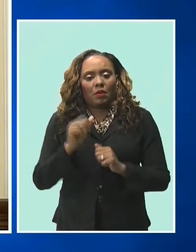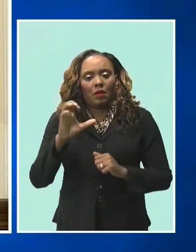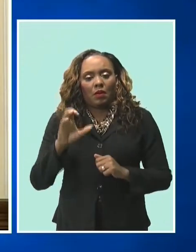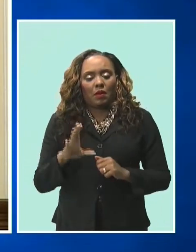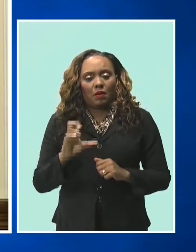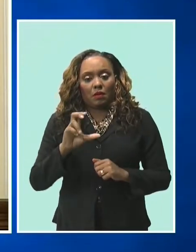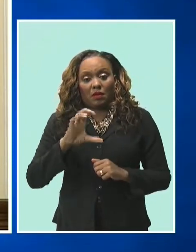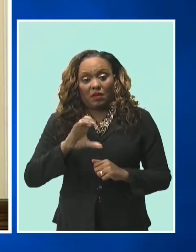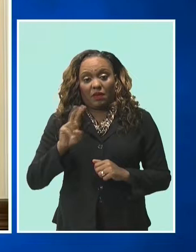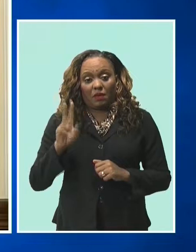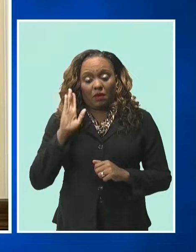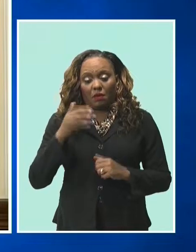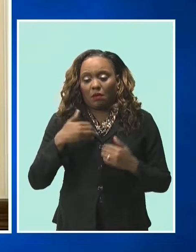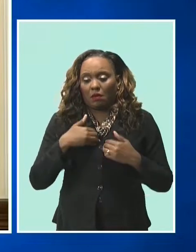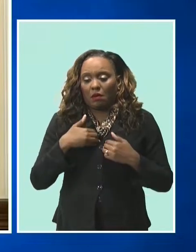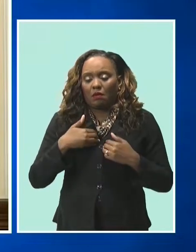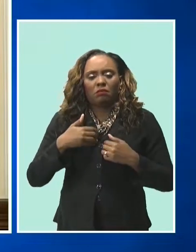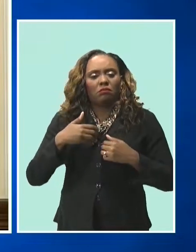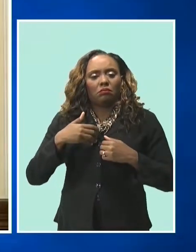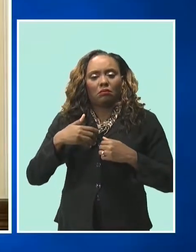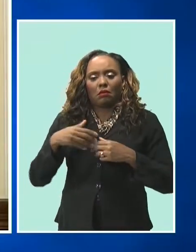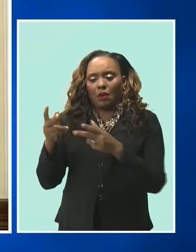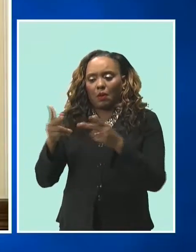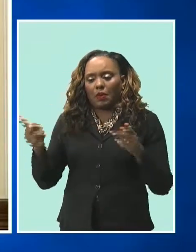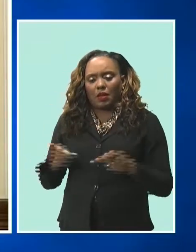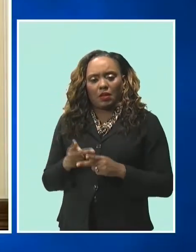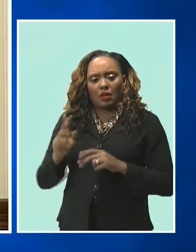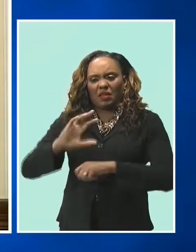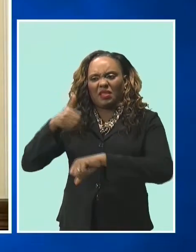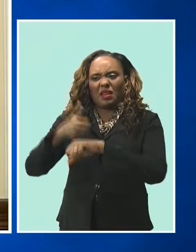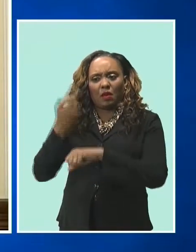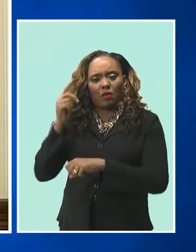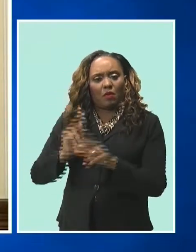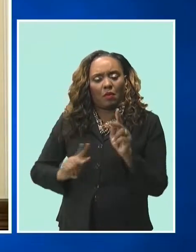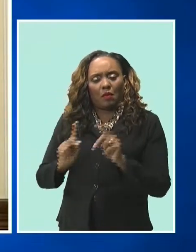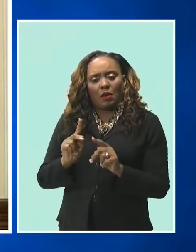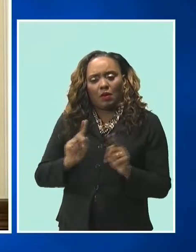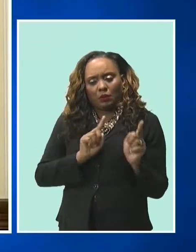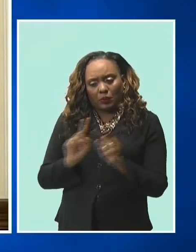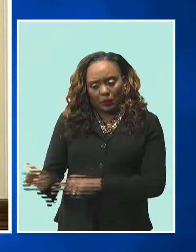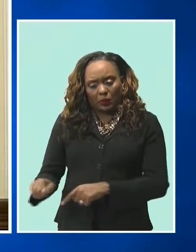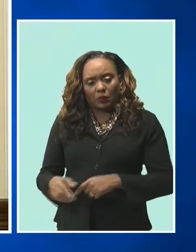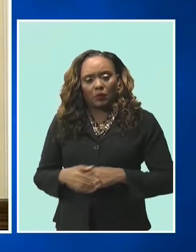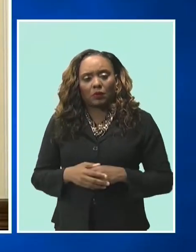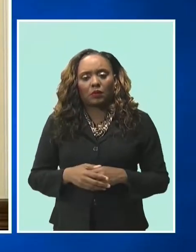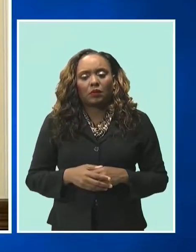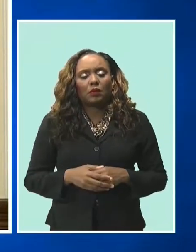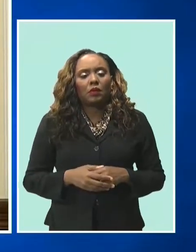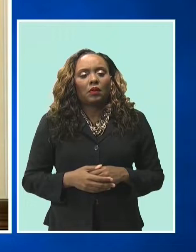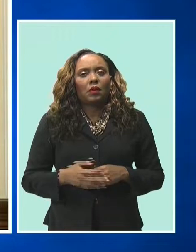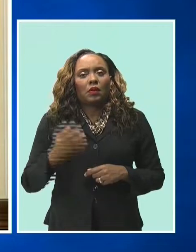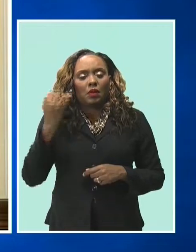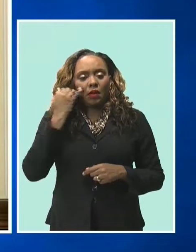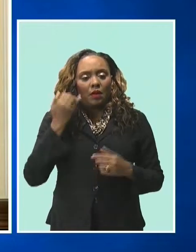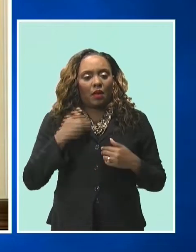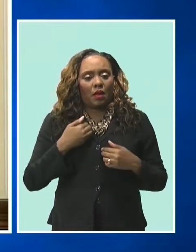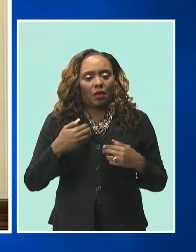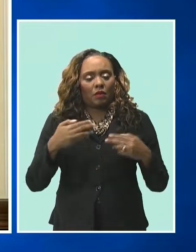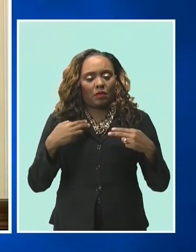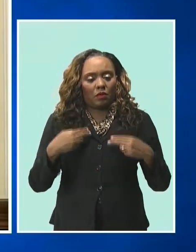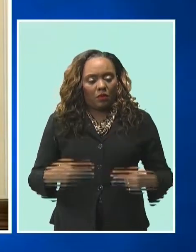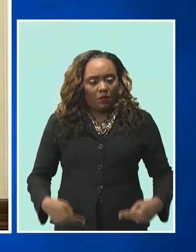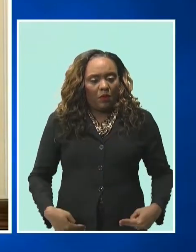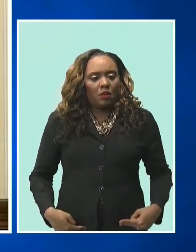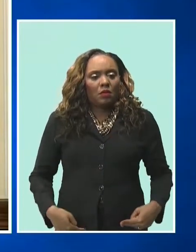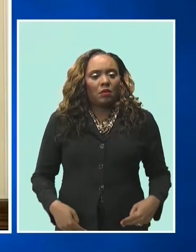and activate the isolation centers. When we have in-country human-to-human transmission, that will trigger stage